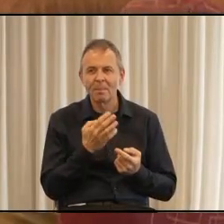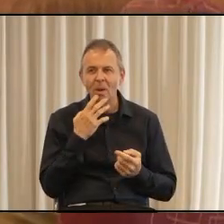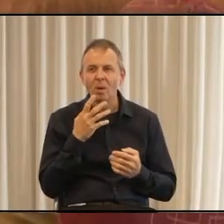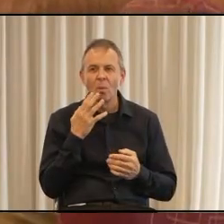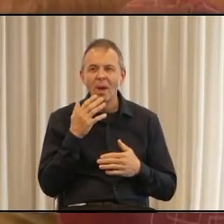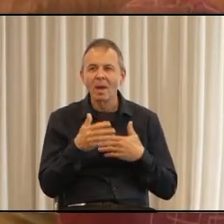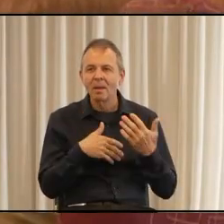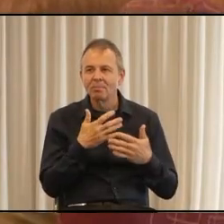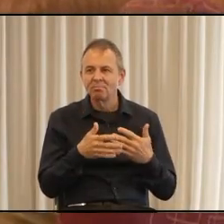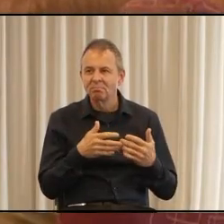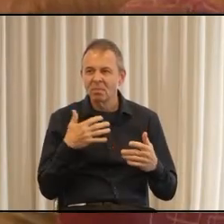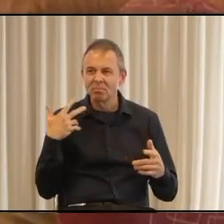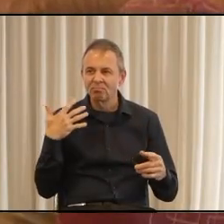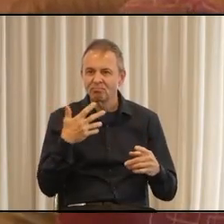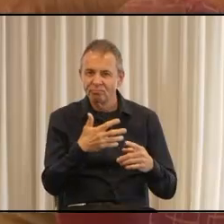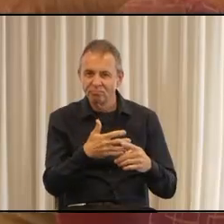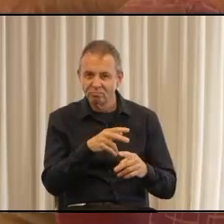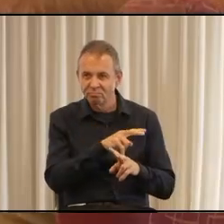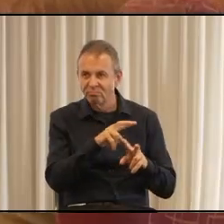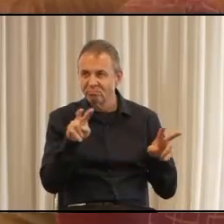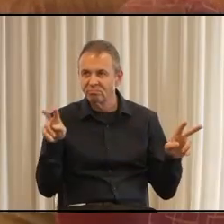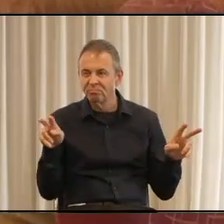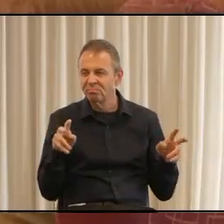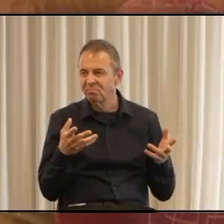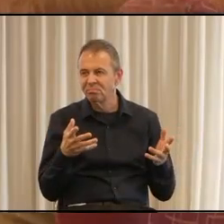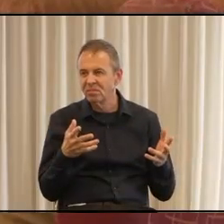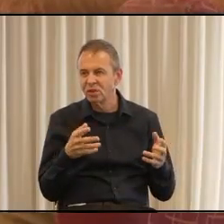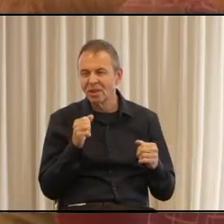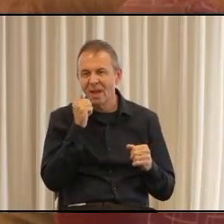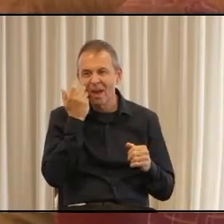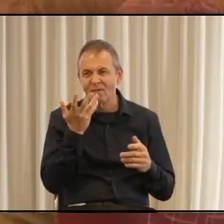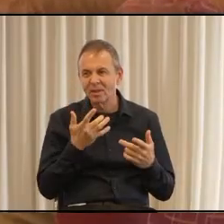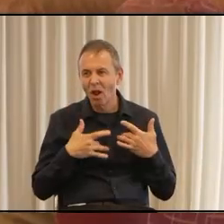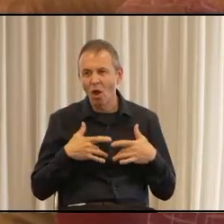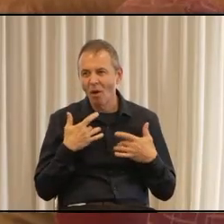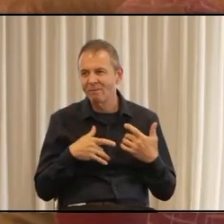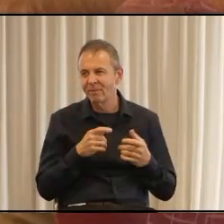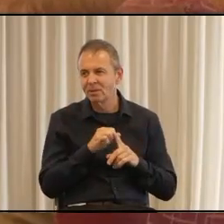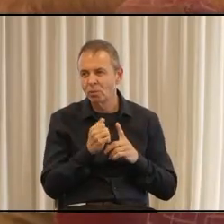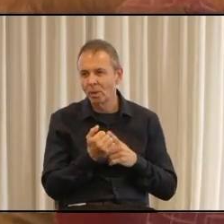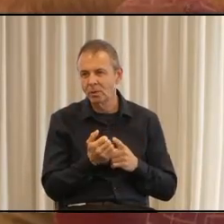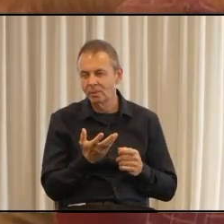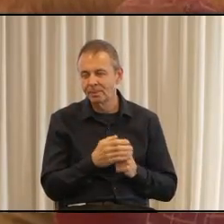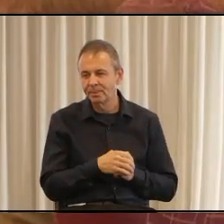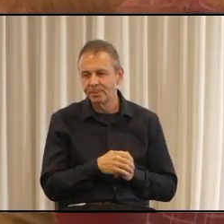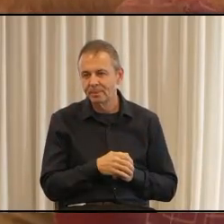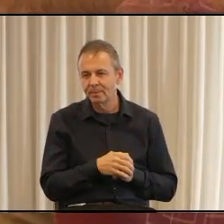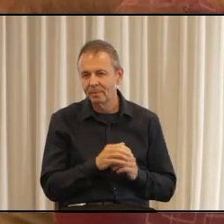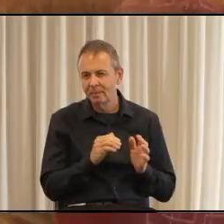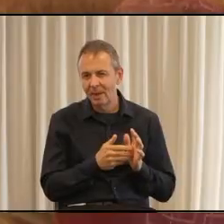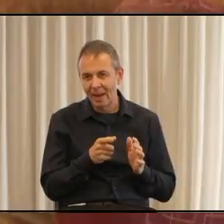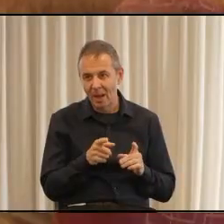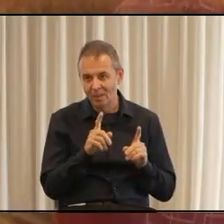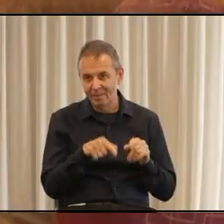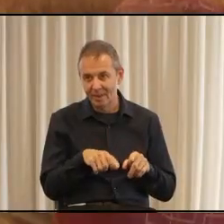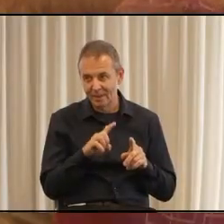enough, then you actually can see those nuances, that it's just, that's typical every day. But now she's been there for 10